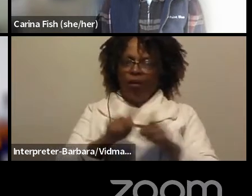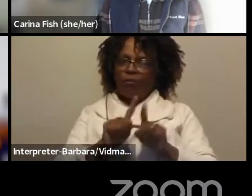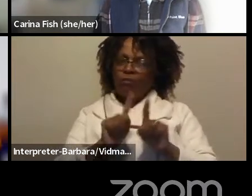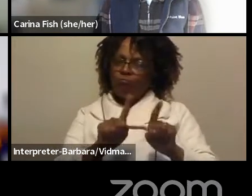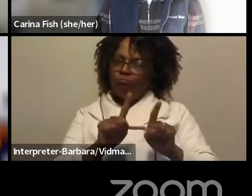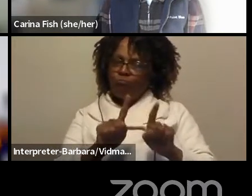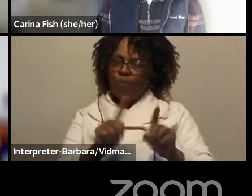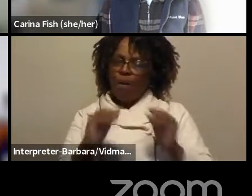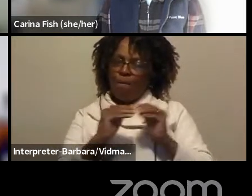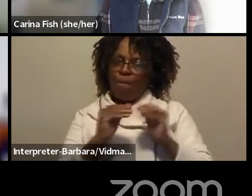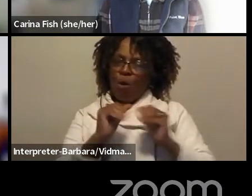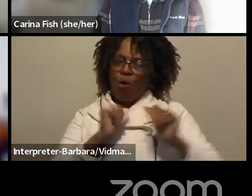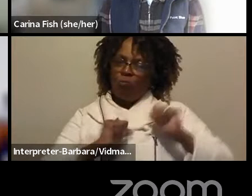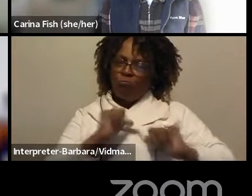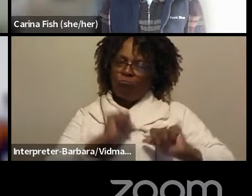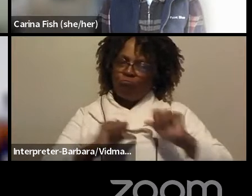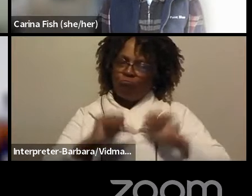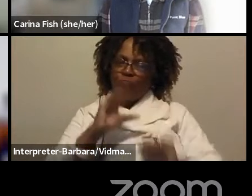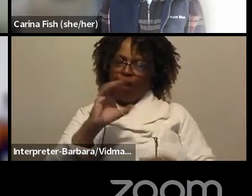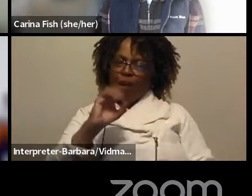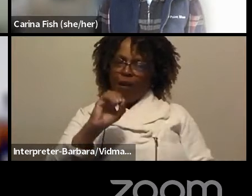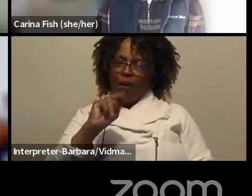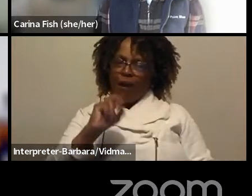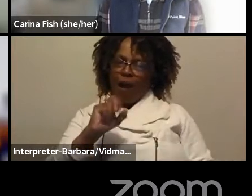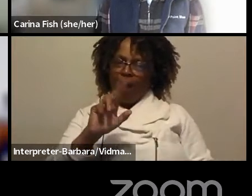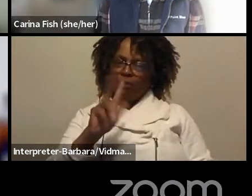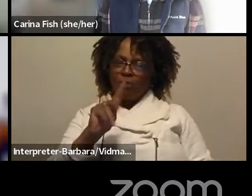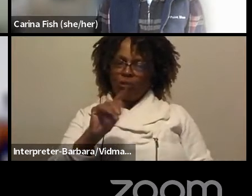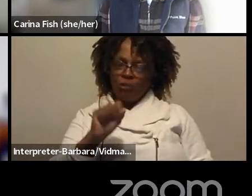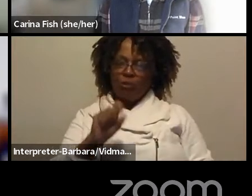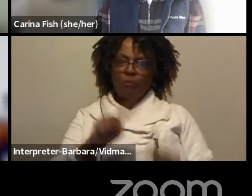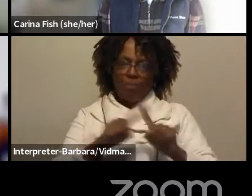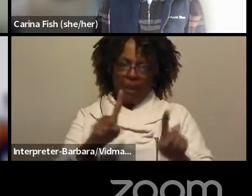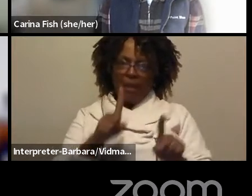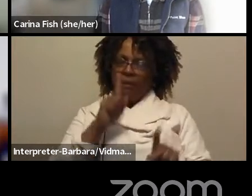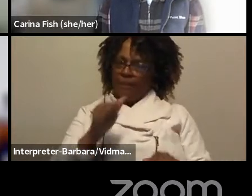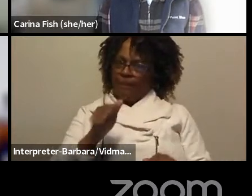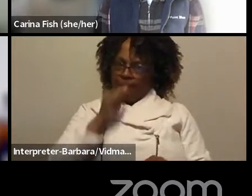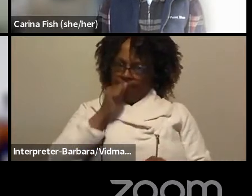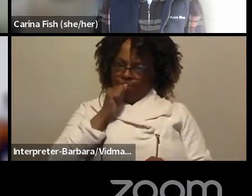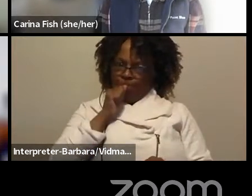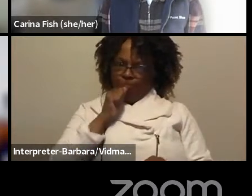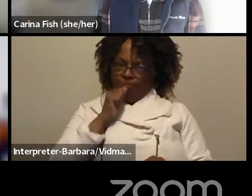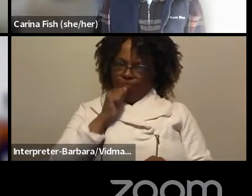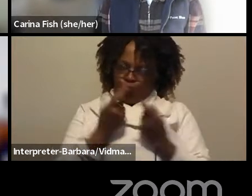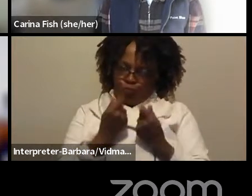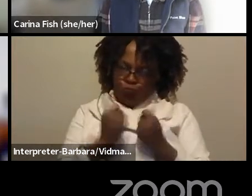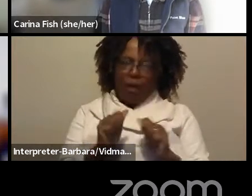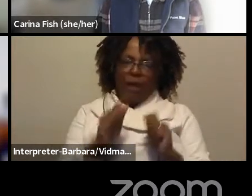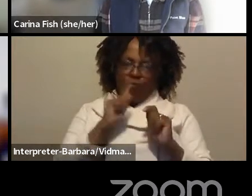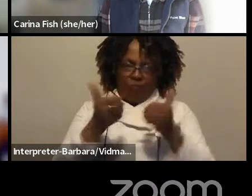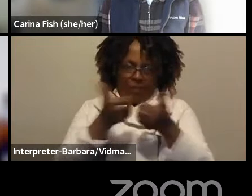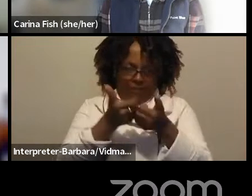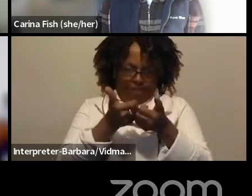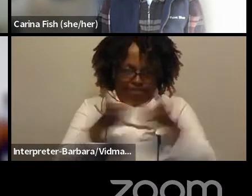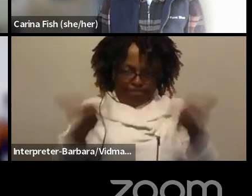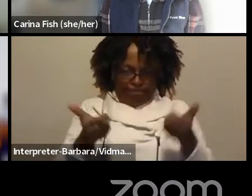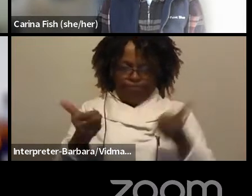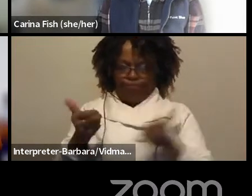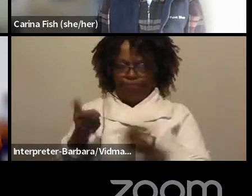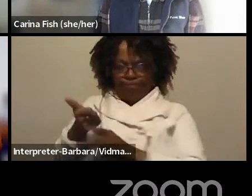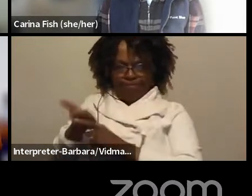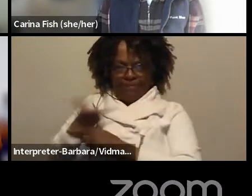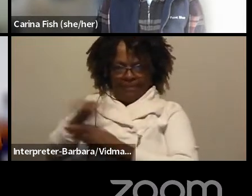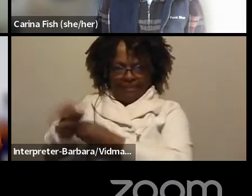few weeks. Really disconnecting from like environmentalism, like science as a whole, and like find something